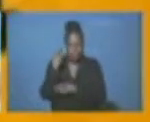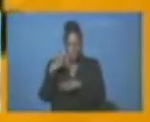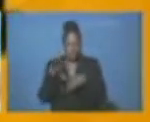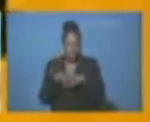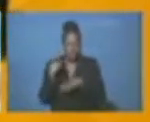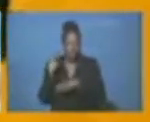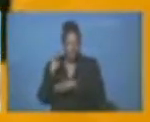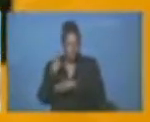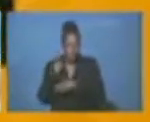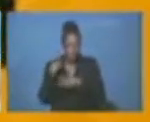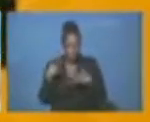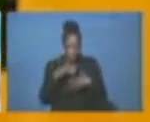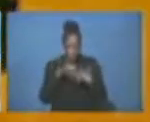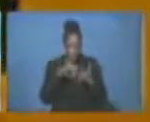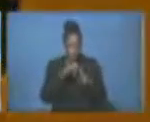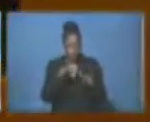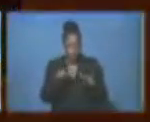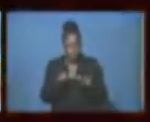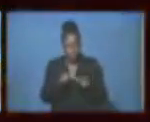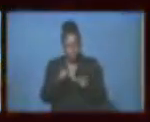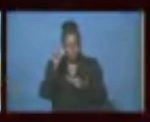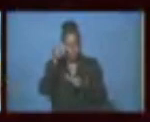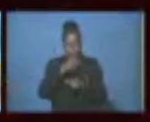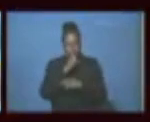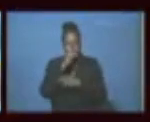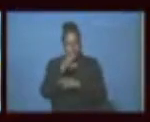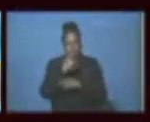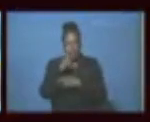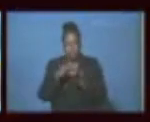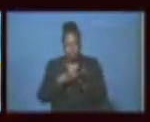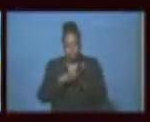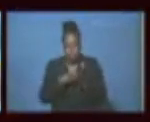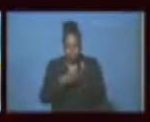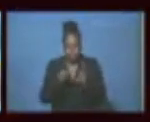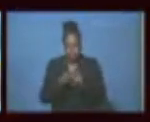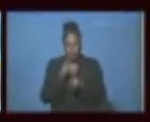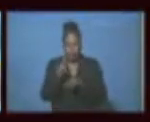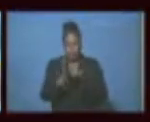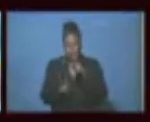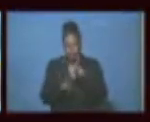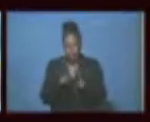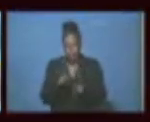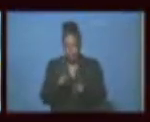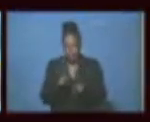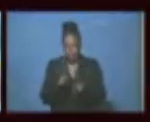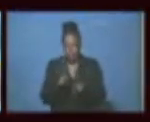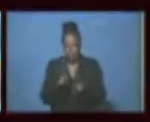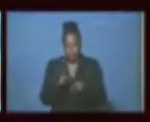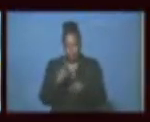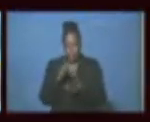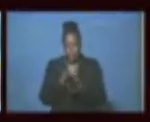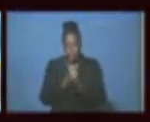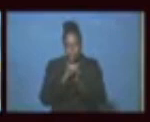avenues, government wants to ensure it makes the best representation of the Bahamian public, adding that it wants to avoid future criticism that there was